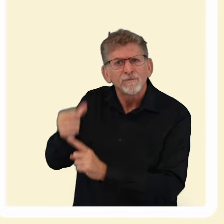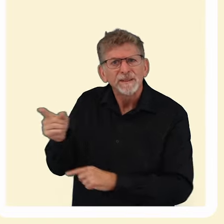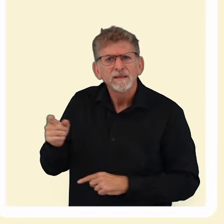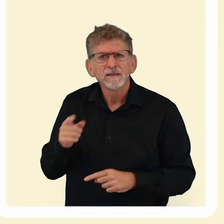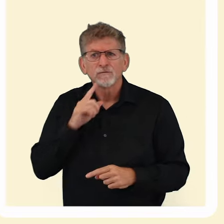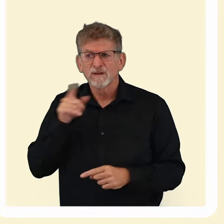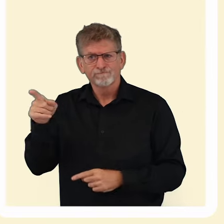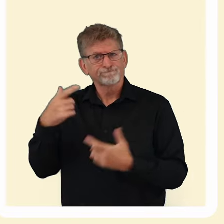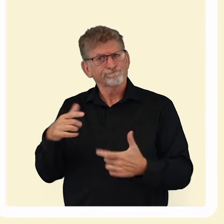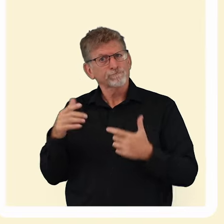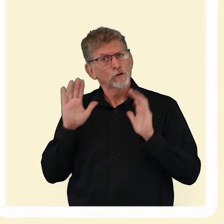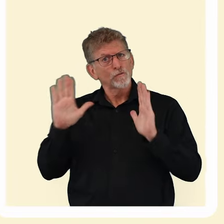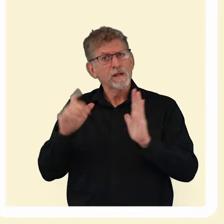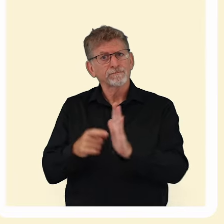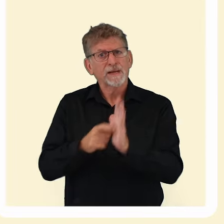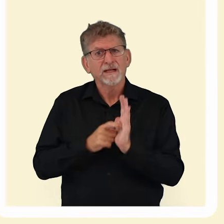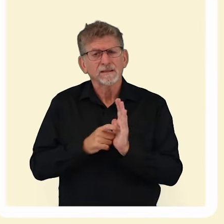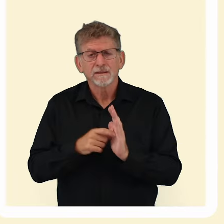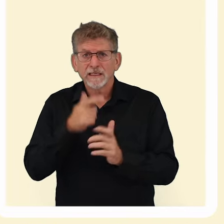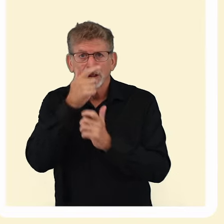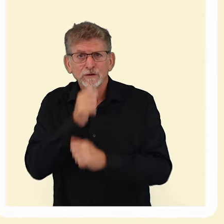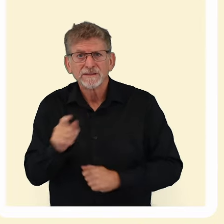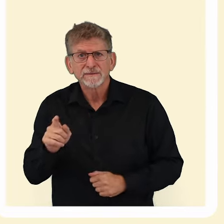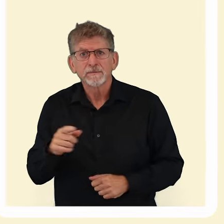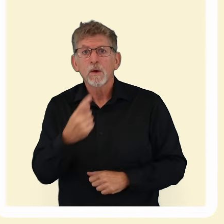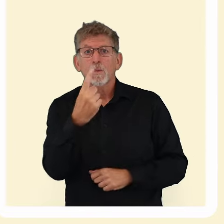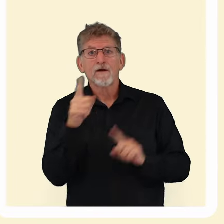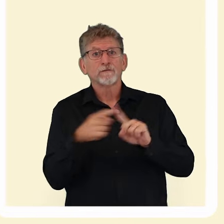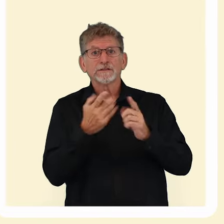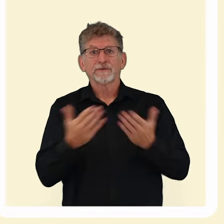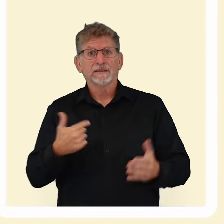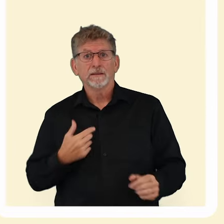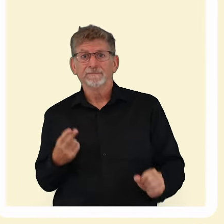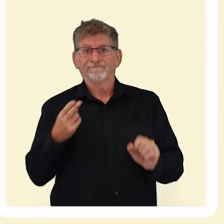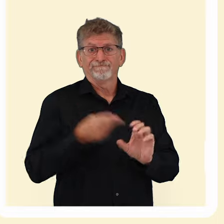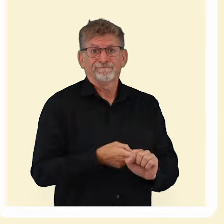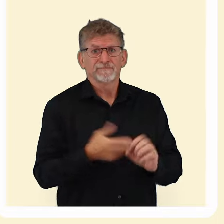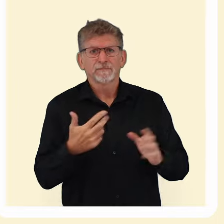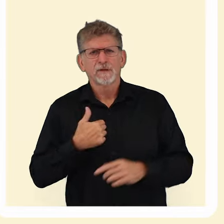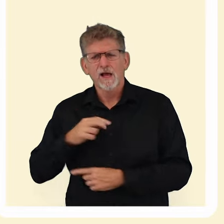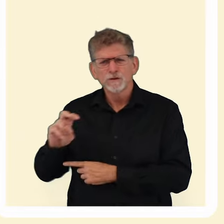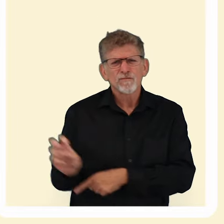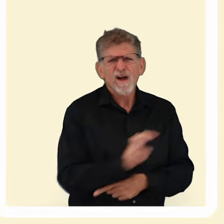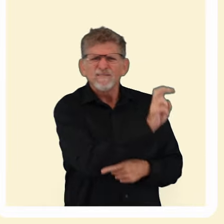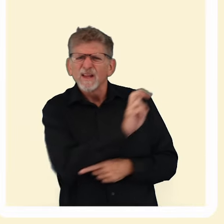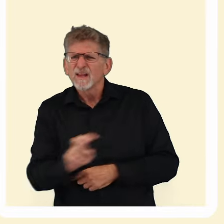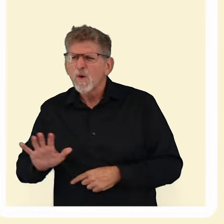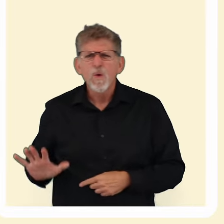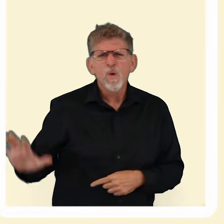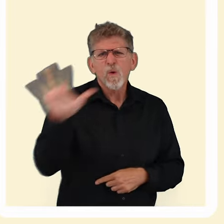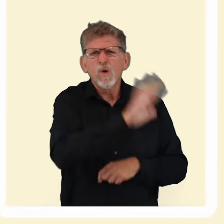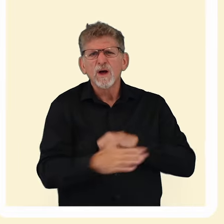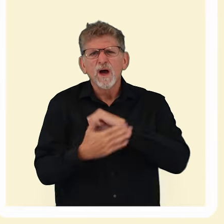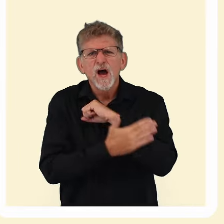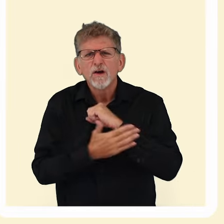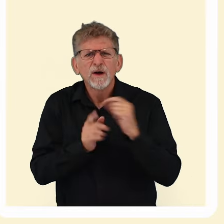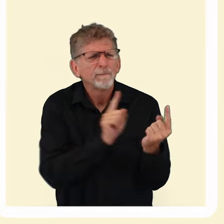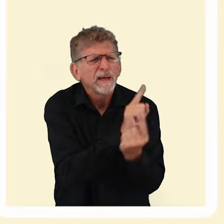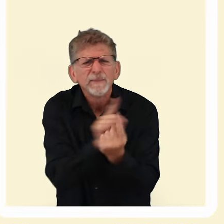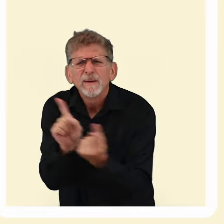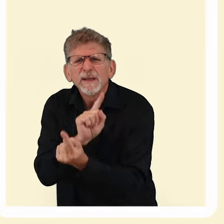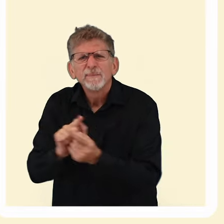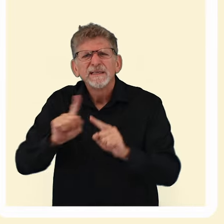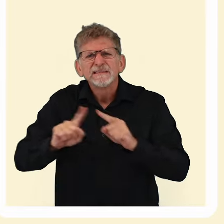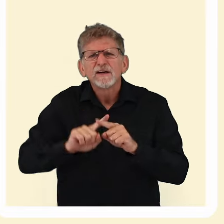the first things that I did when I arrived is I traveled across the country to meet as many of our employees and visit as many sites as possible.